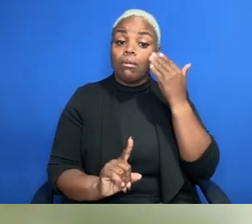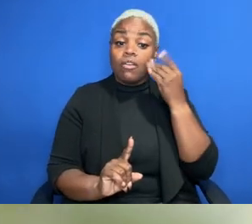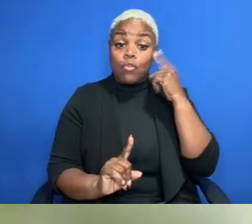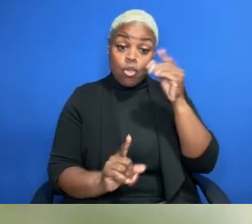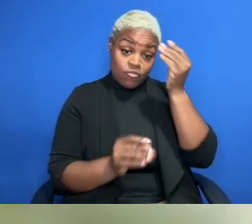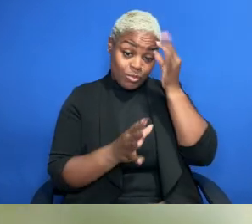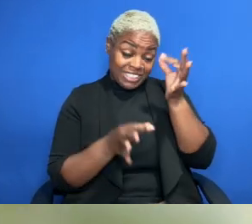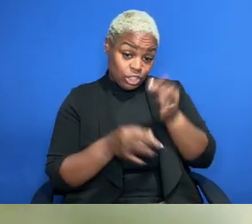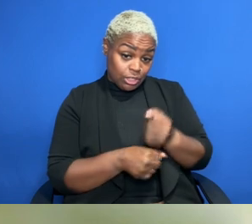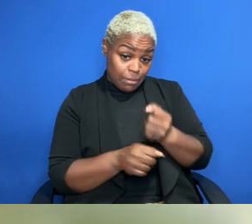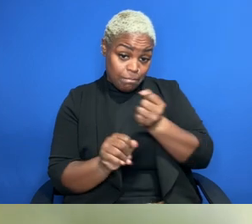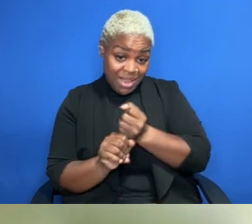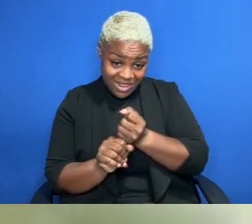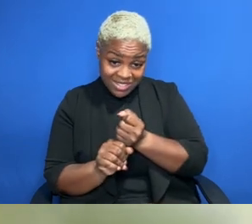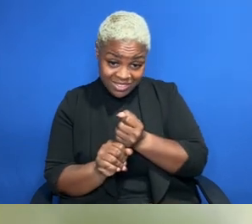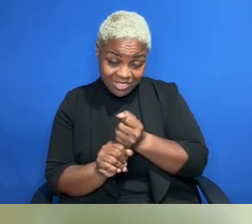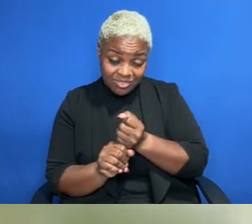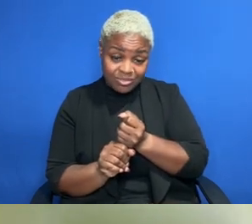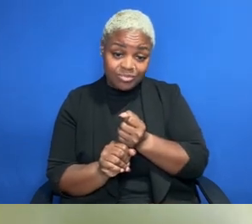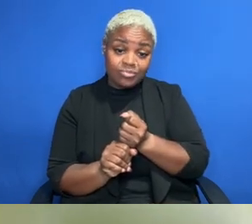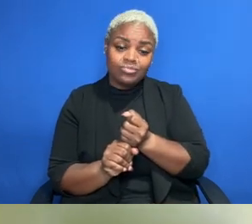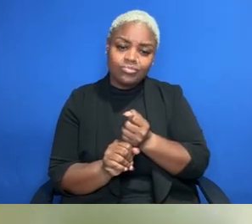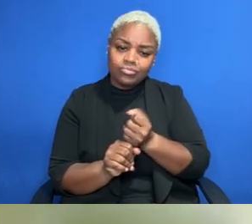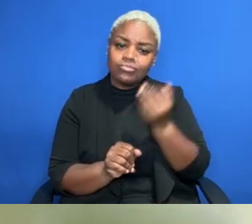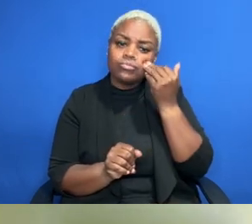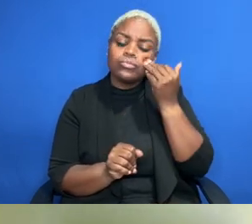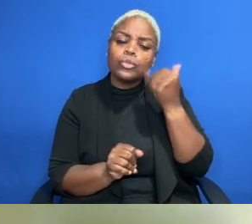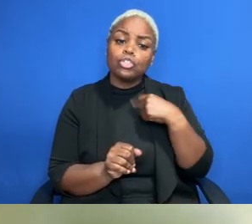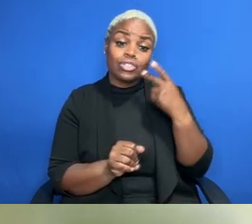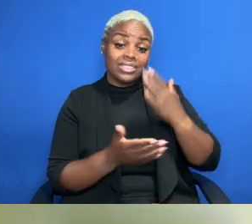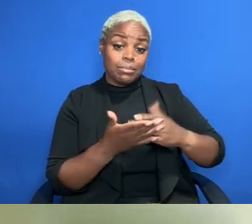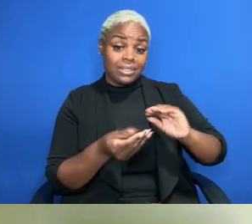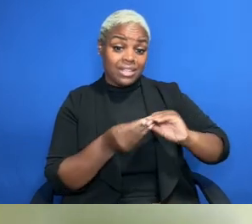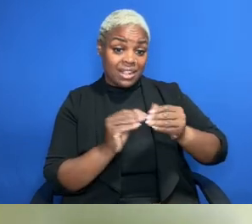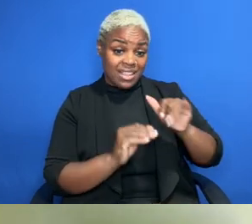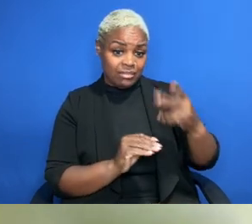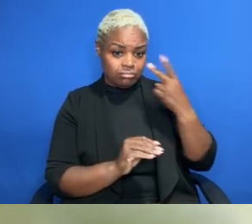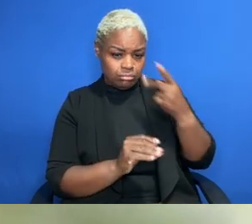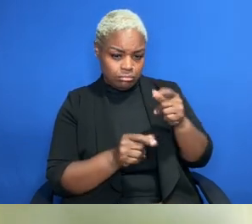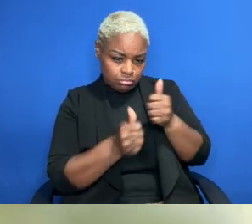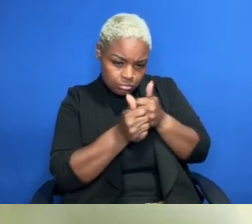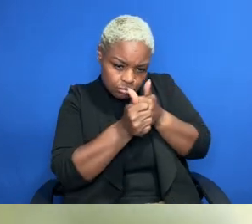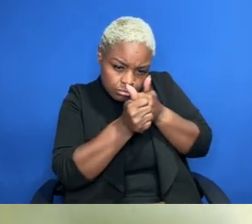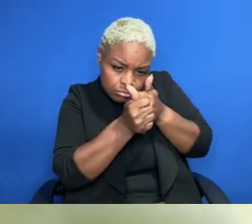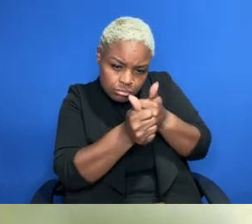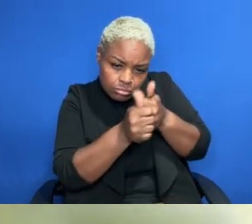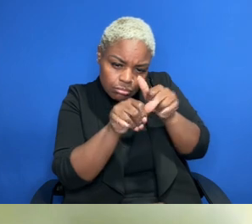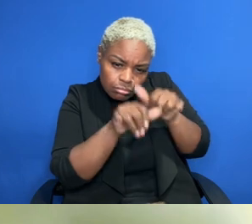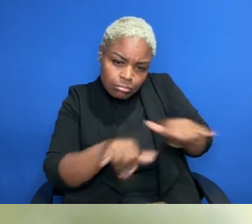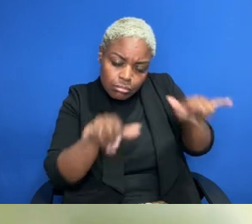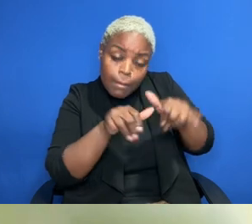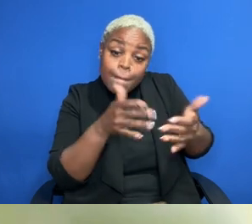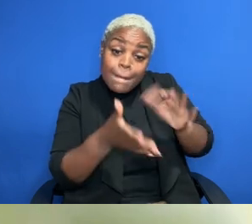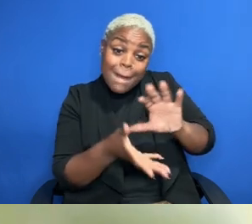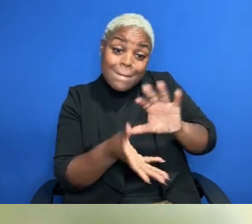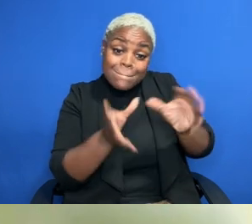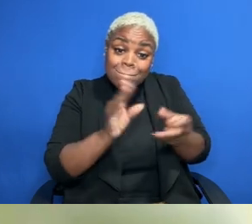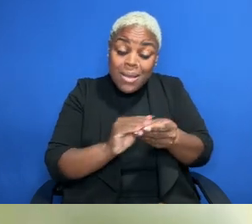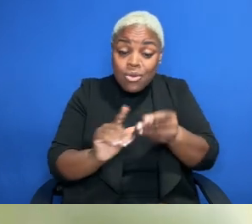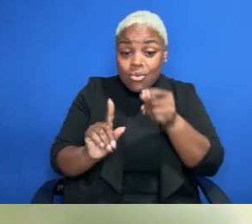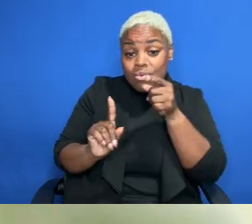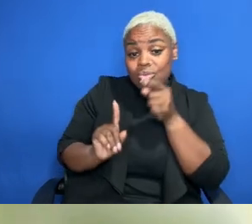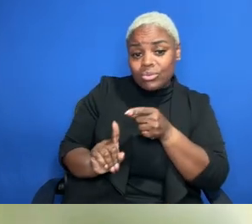working. It's for informed decision making. And we saw some data where they